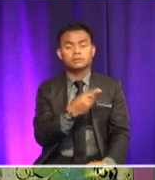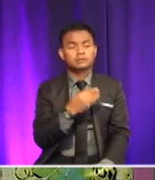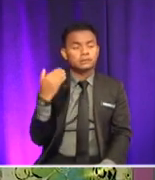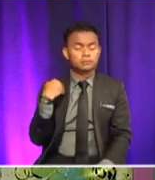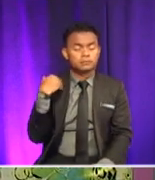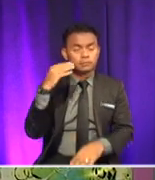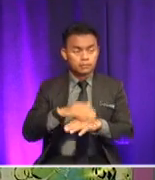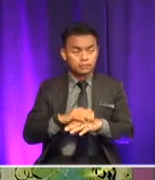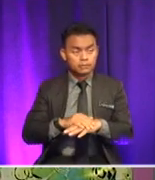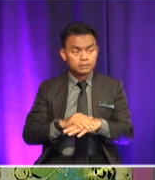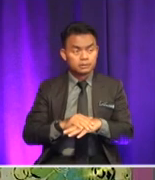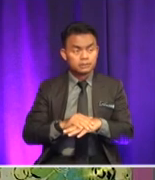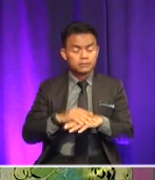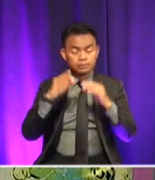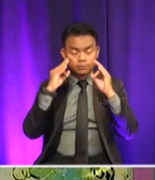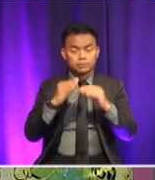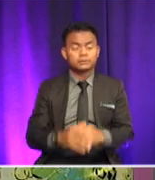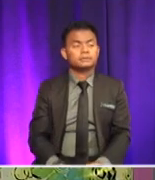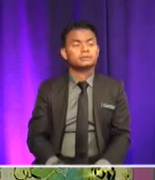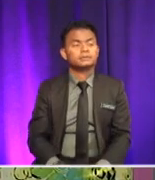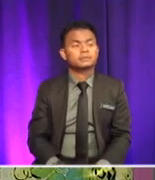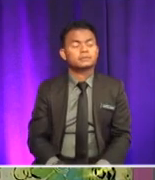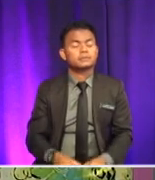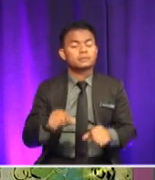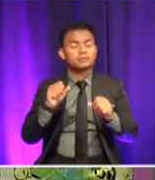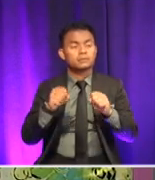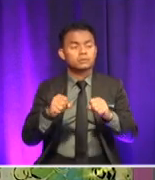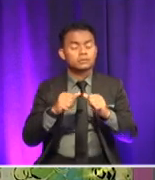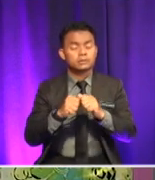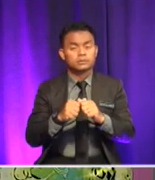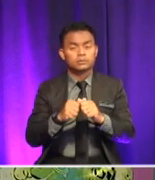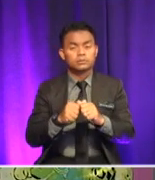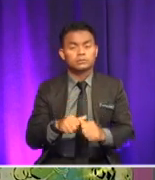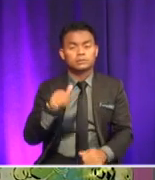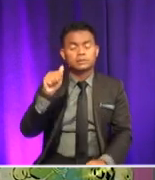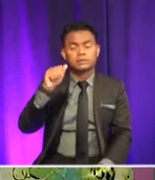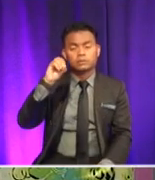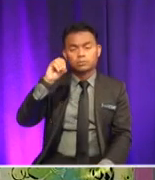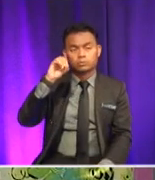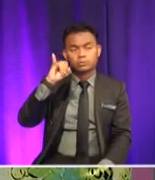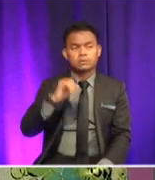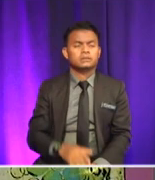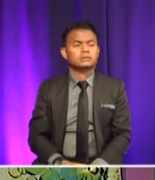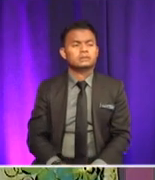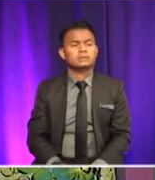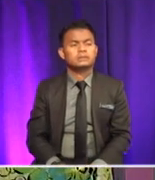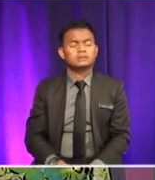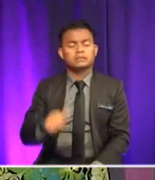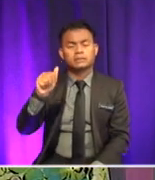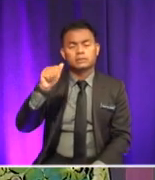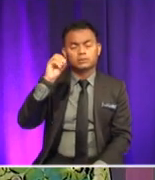remember, your point must go through the AO1, all right? And then we go to